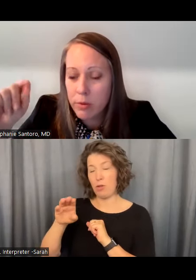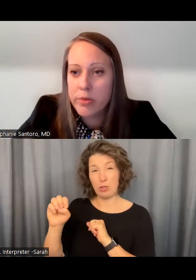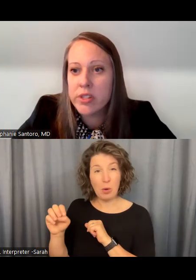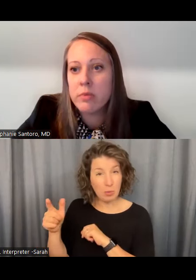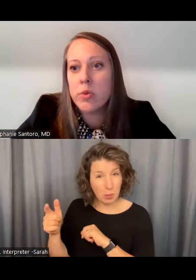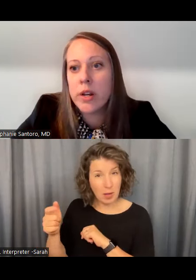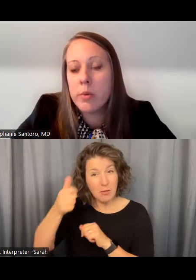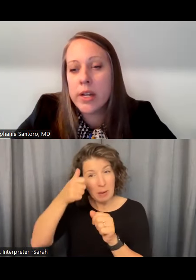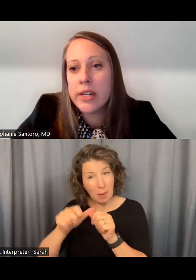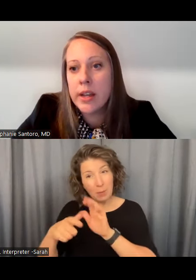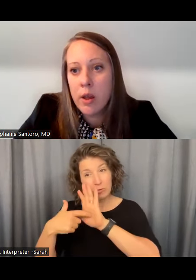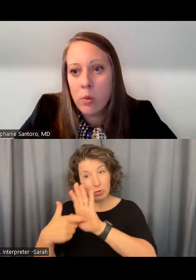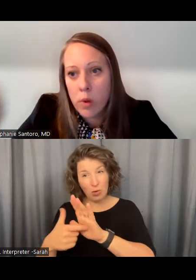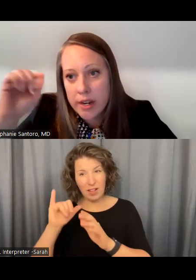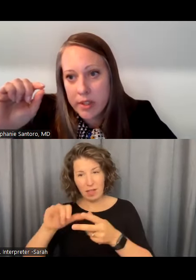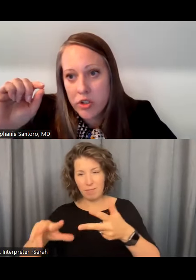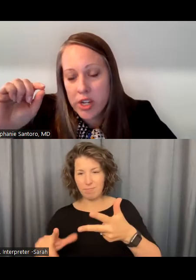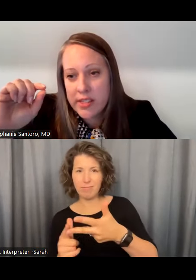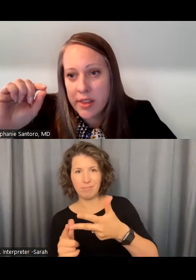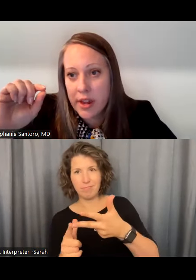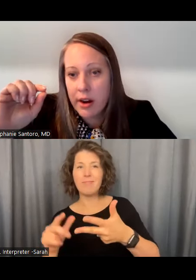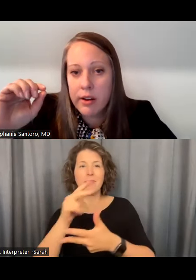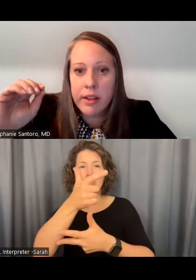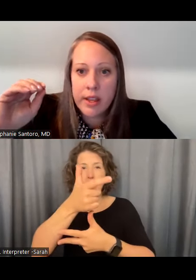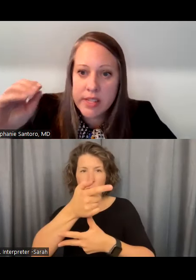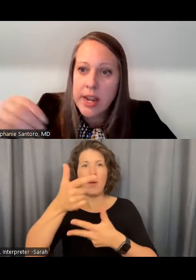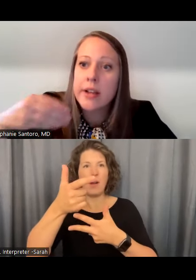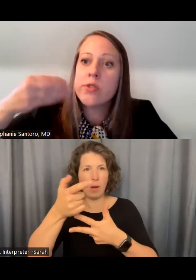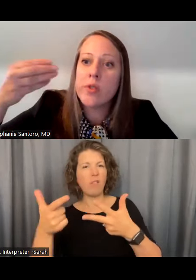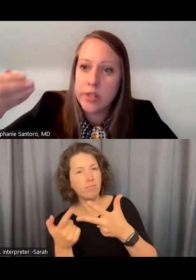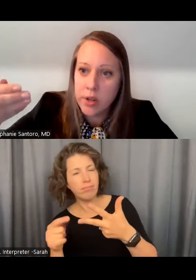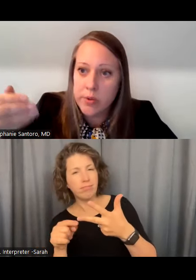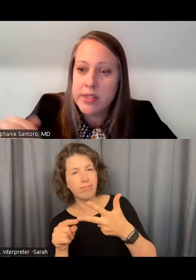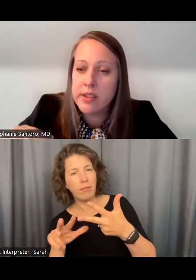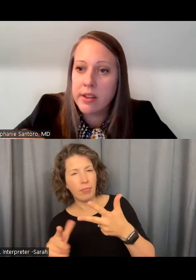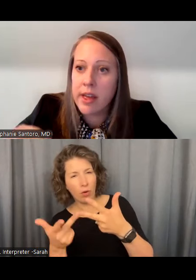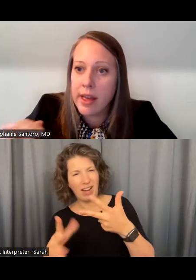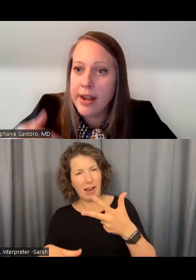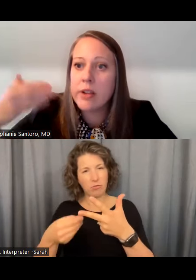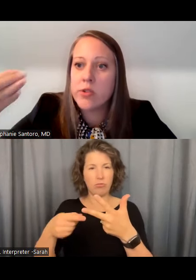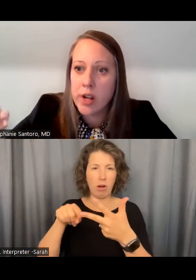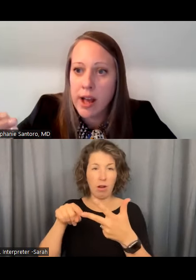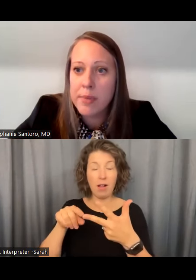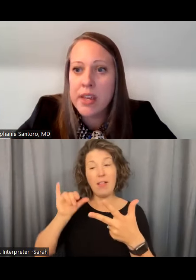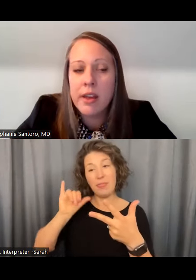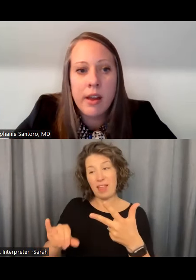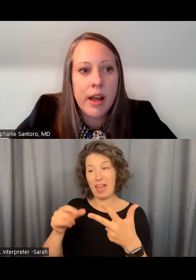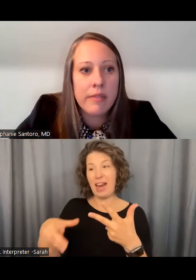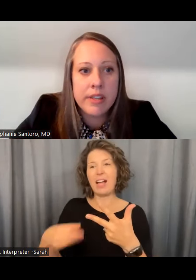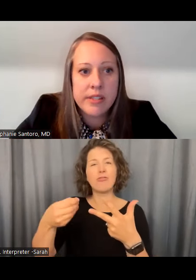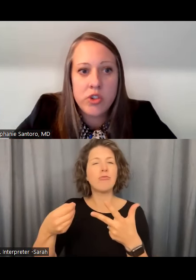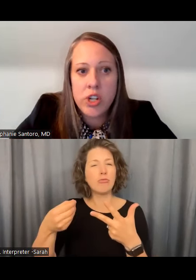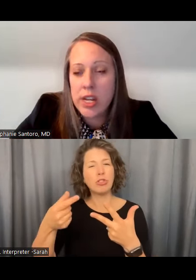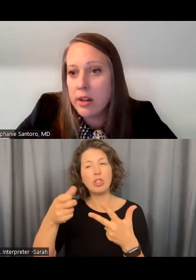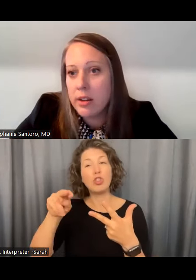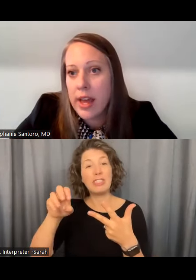of chromosome 21. One of the genes on there gives an extra dose, an extra copy of